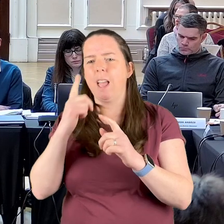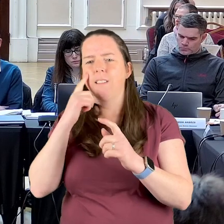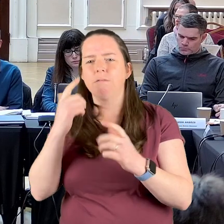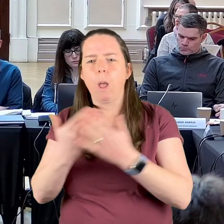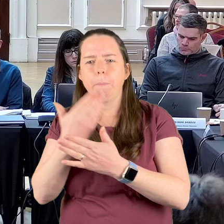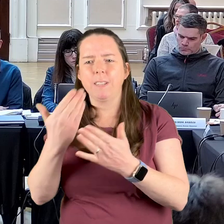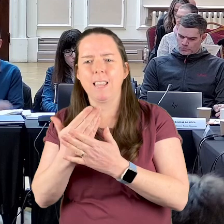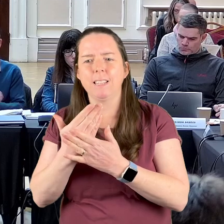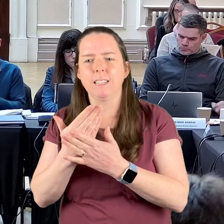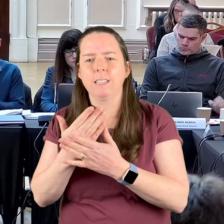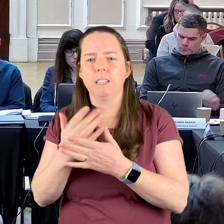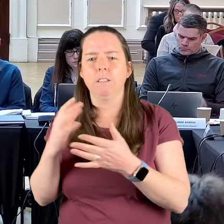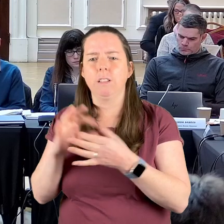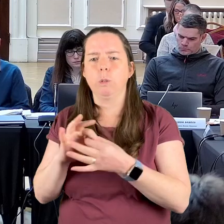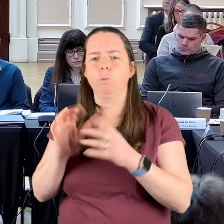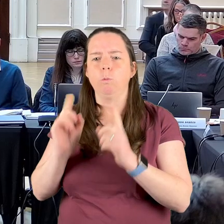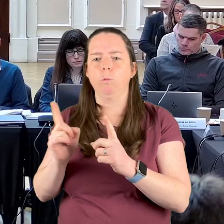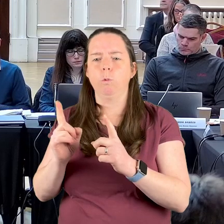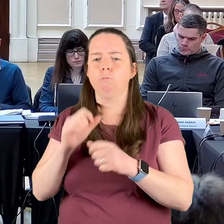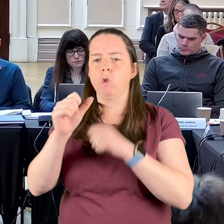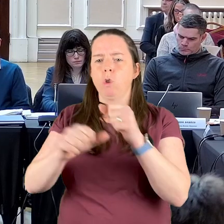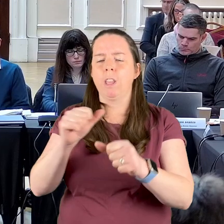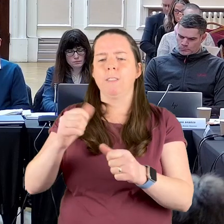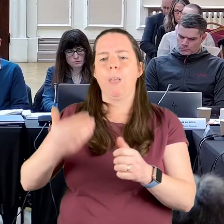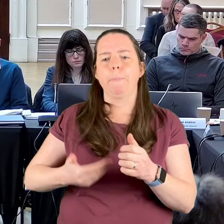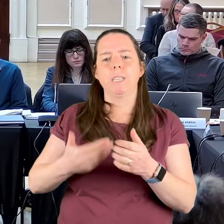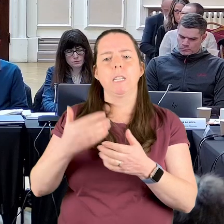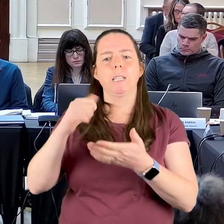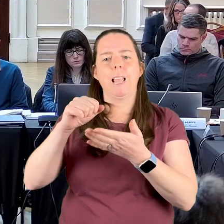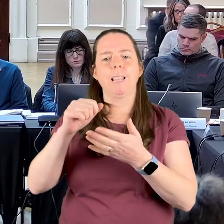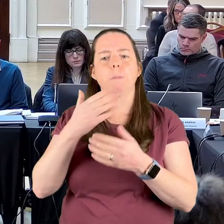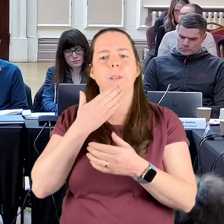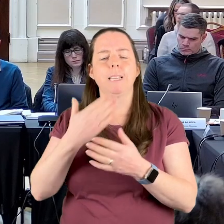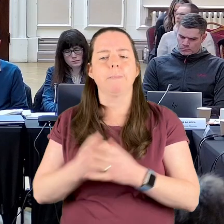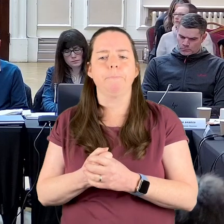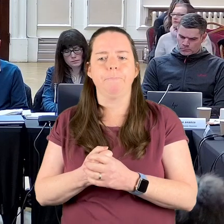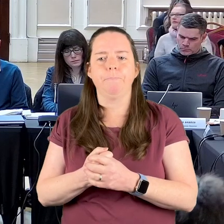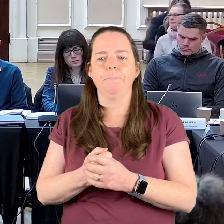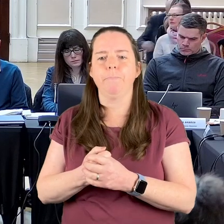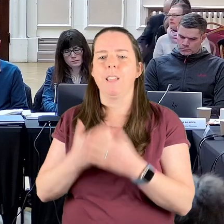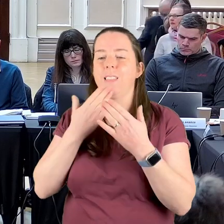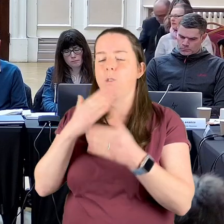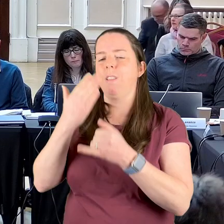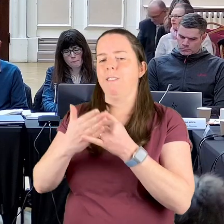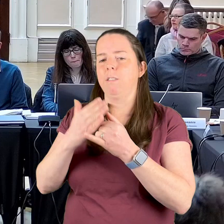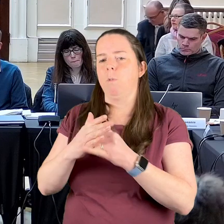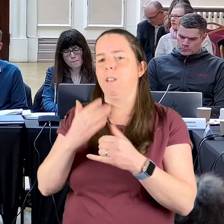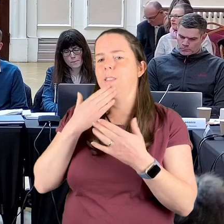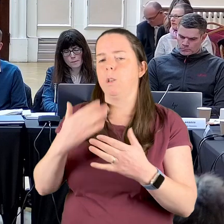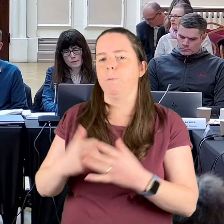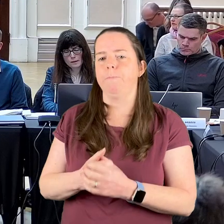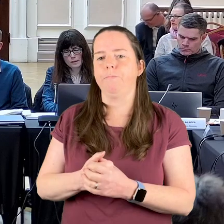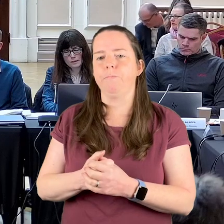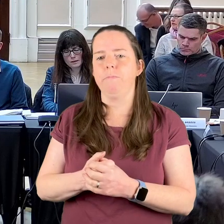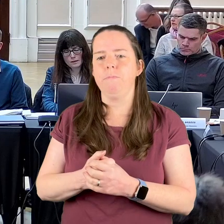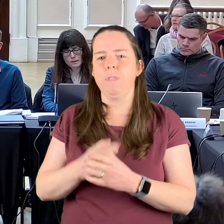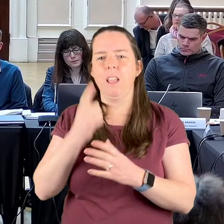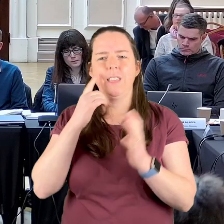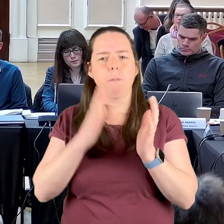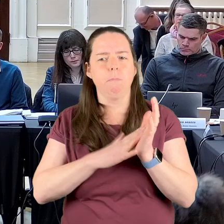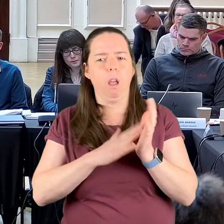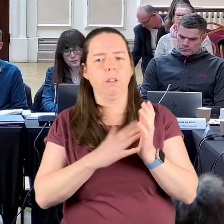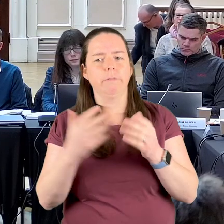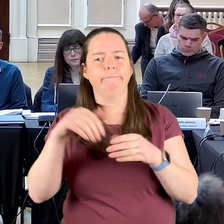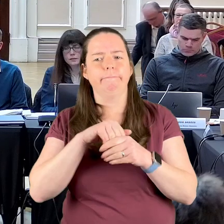any... if you can update us about the progress of that business case, please. Thank you. And that's the final one. Thank you very much. I think